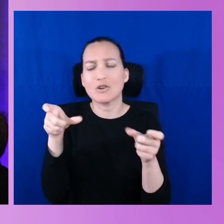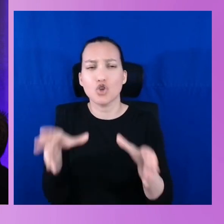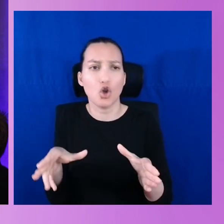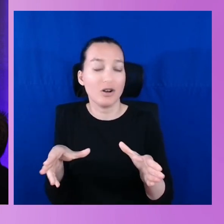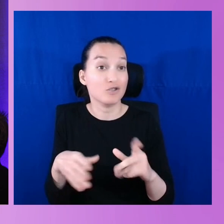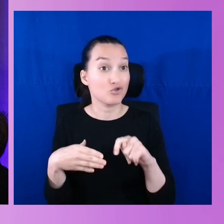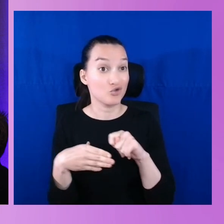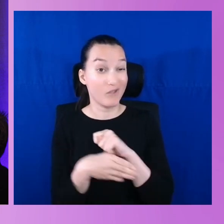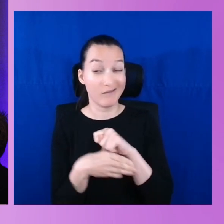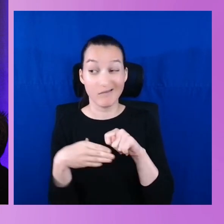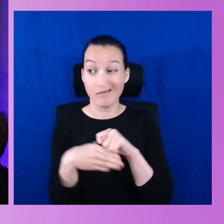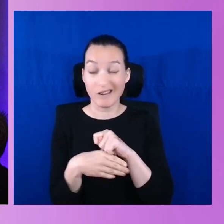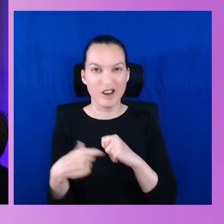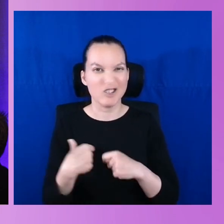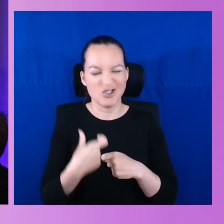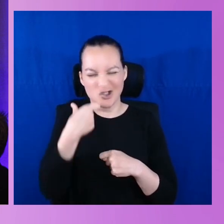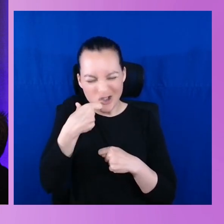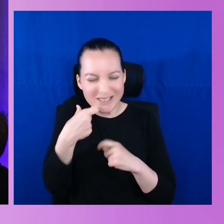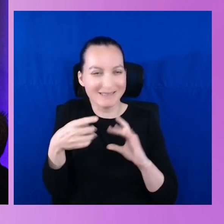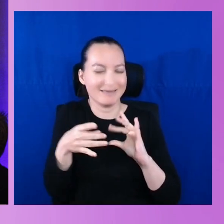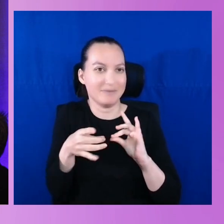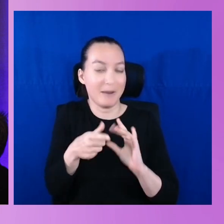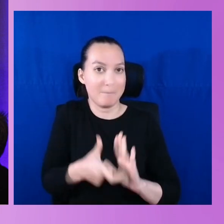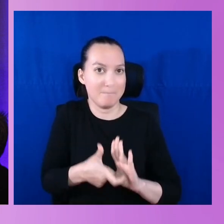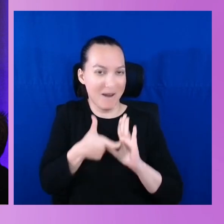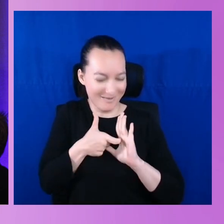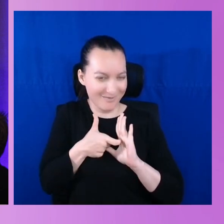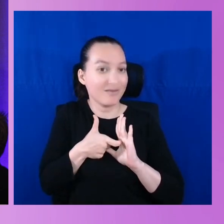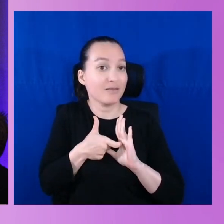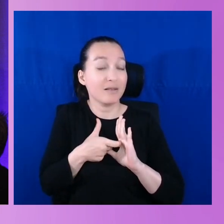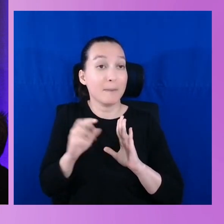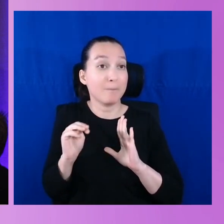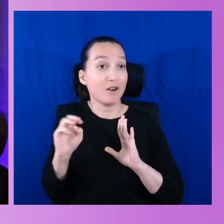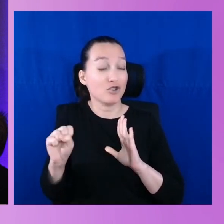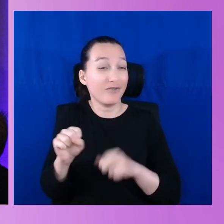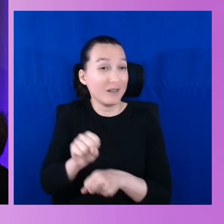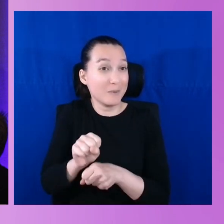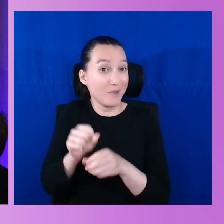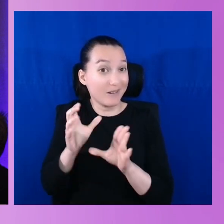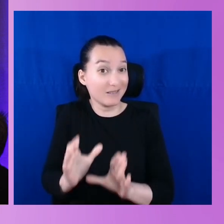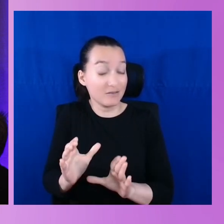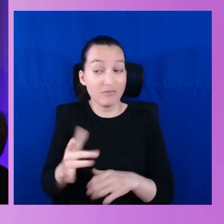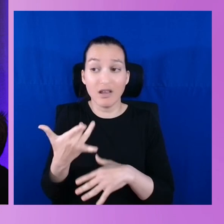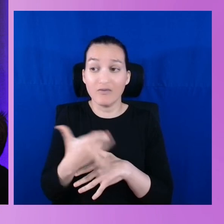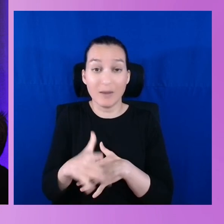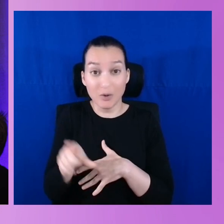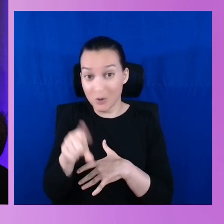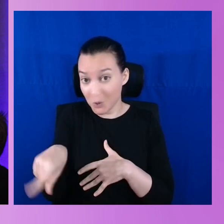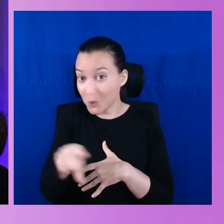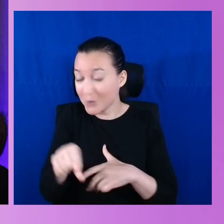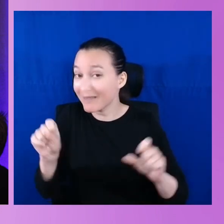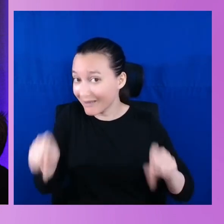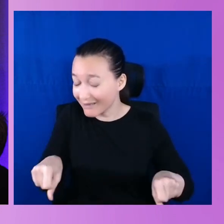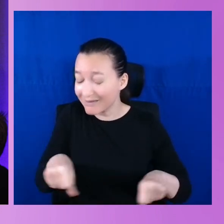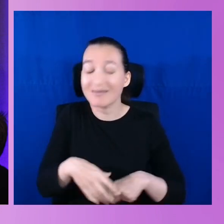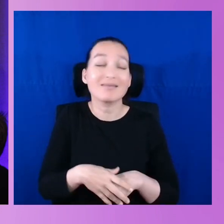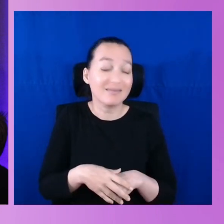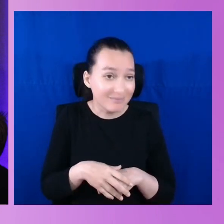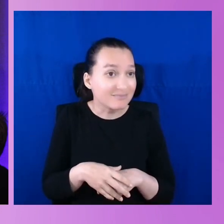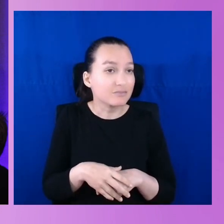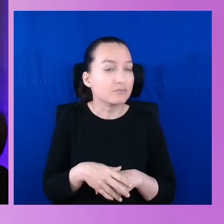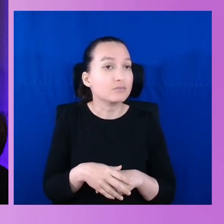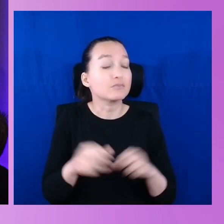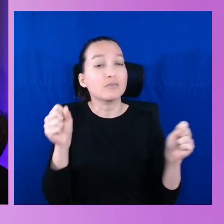actually that I just mentioned that is mandatory for Microsoft employees is available for you. And we put it